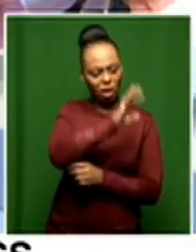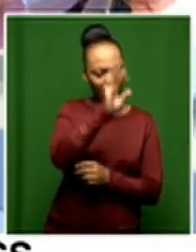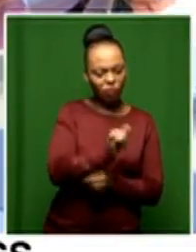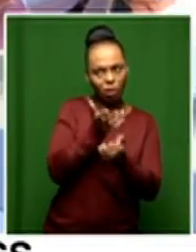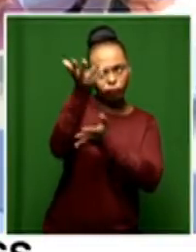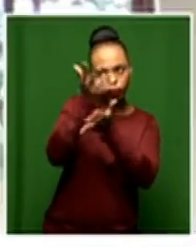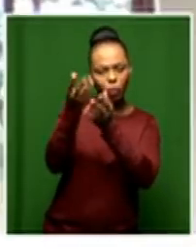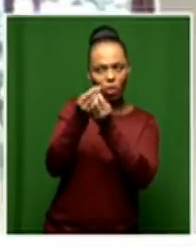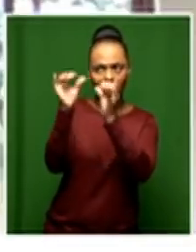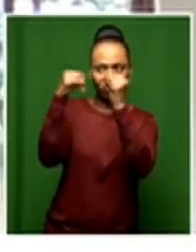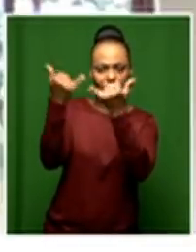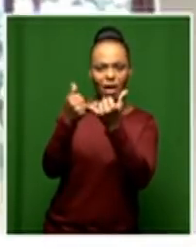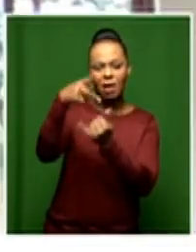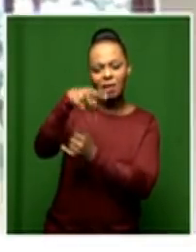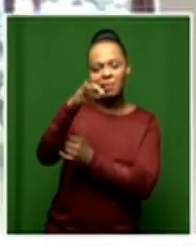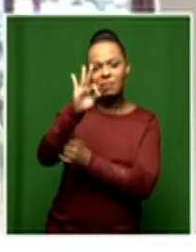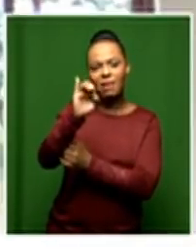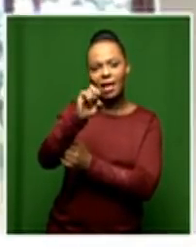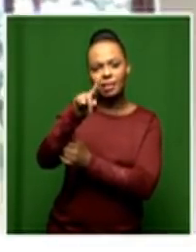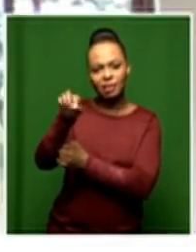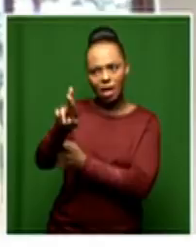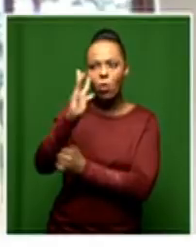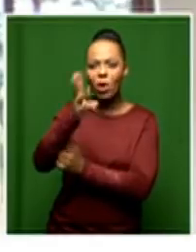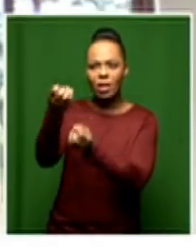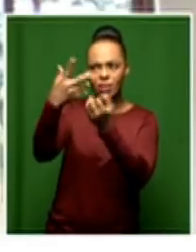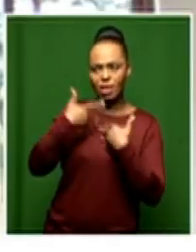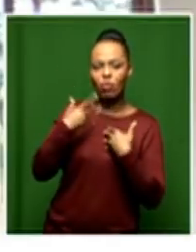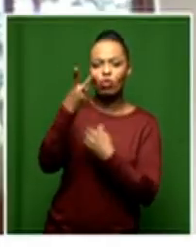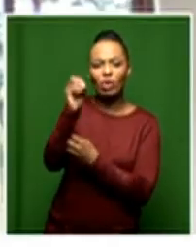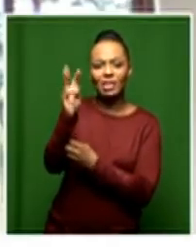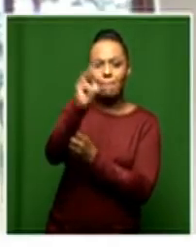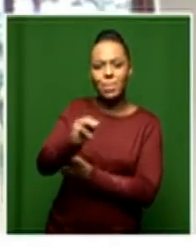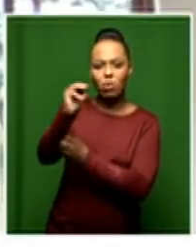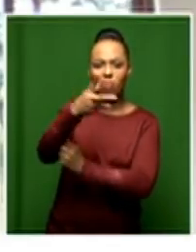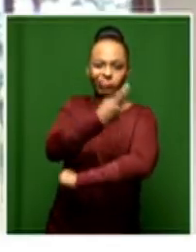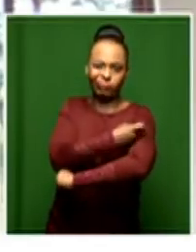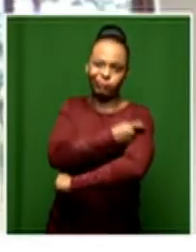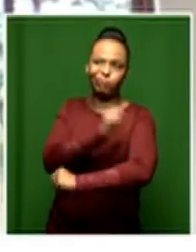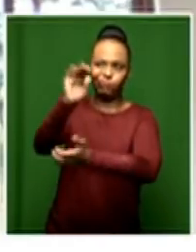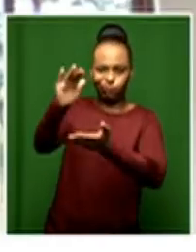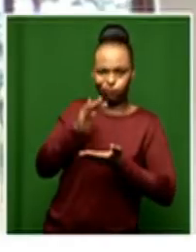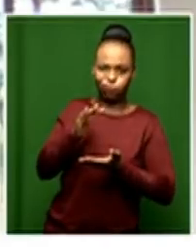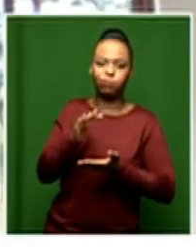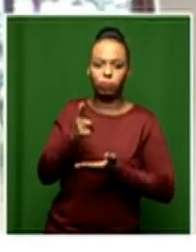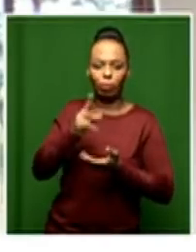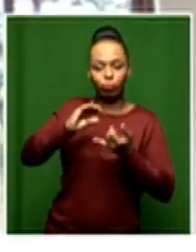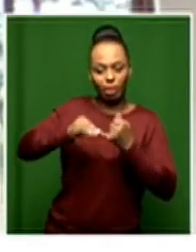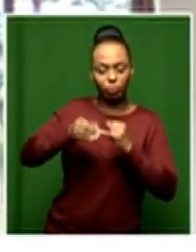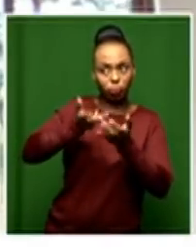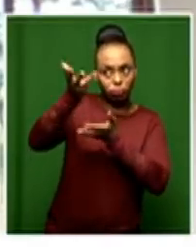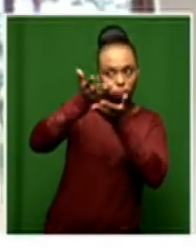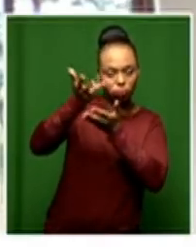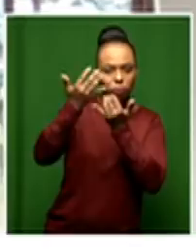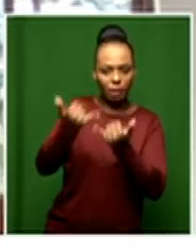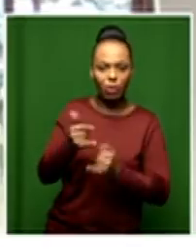with Pfizer to get up to 20 million vaccines. Yeah, one thing that it is slowing down not only the vaccination